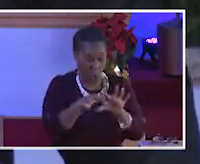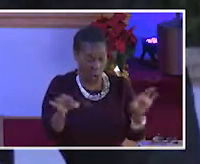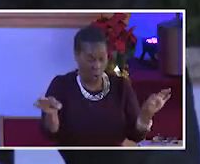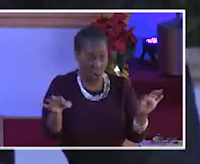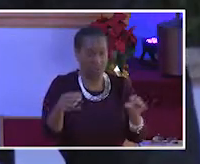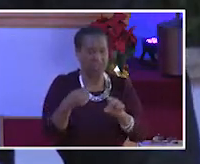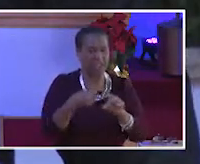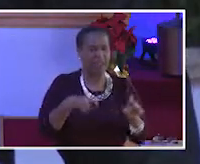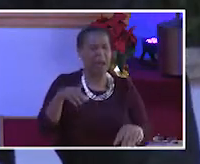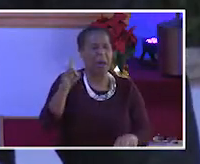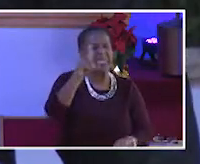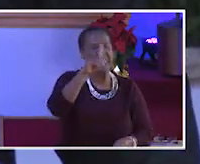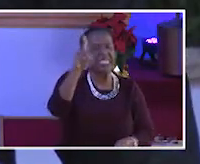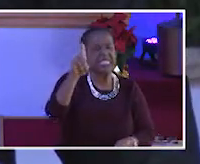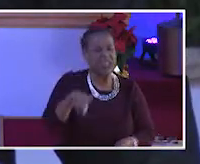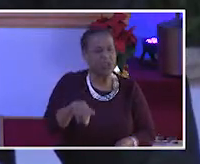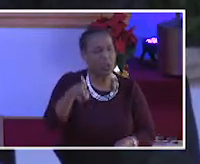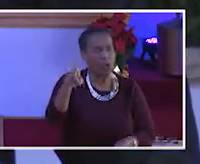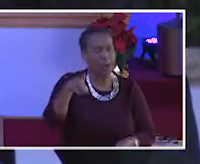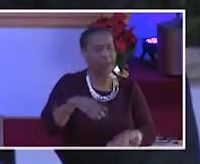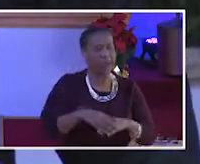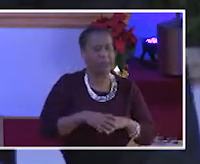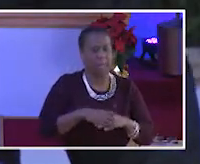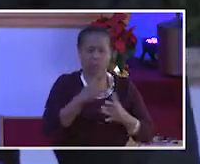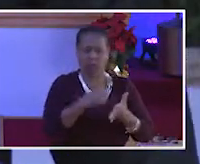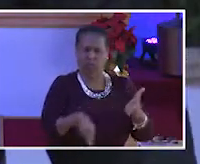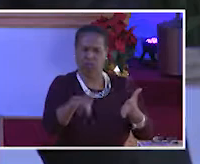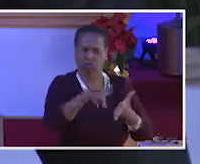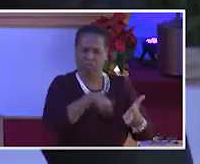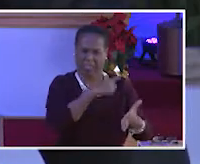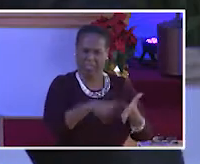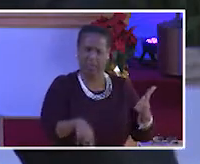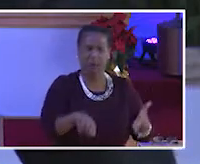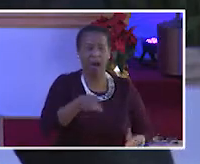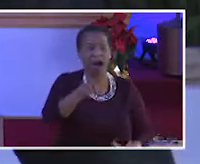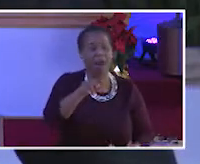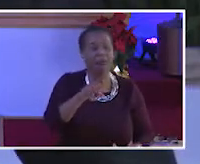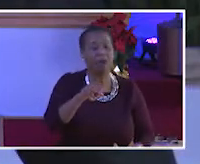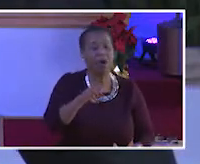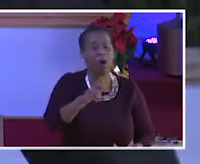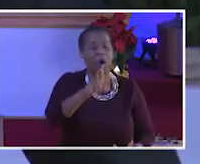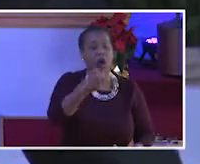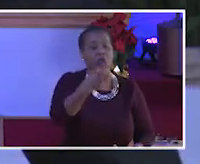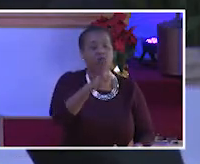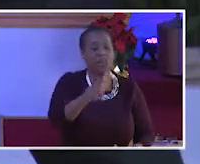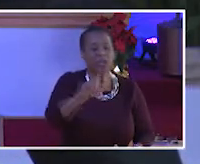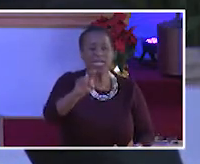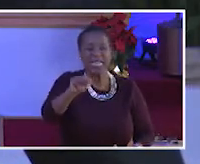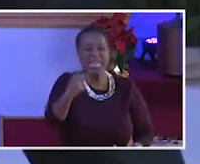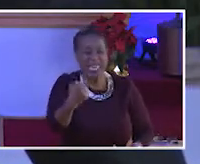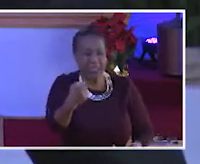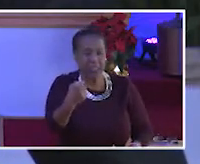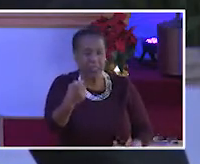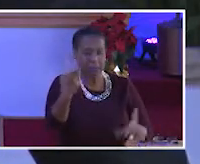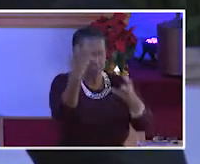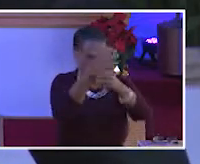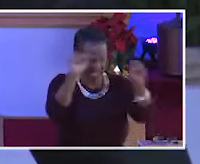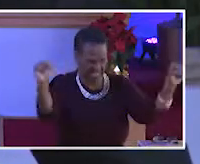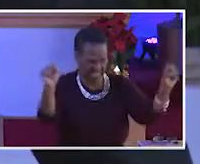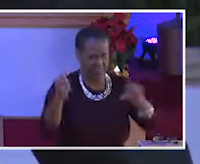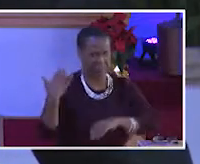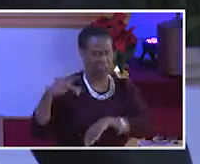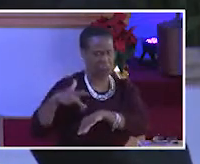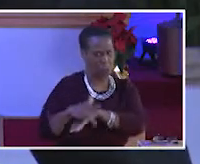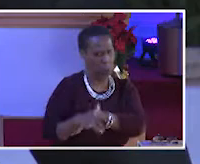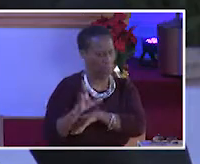a scathing criticism of the Richard Nixon administration in the early 70s. Stevie